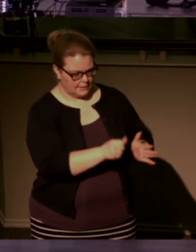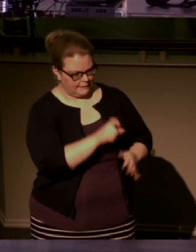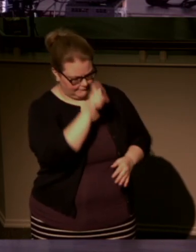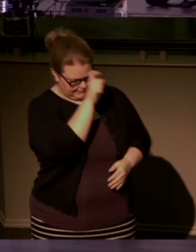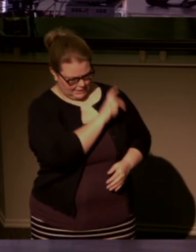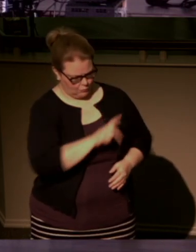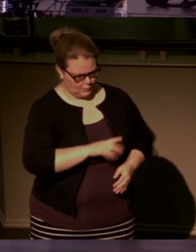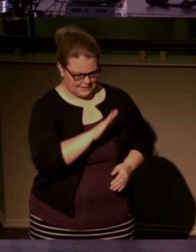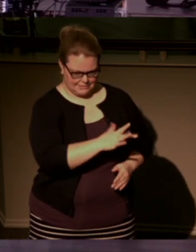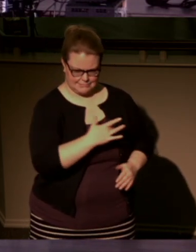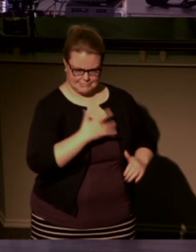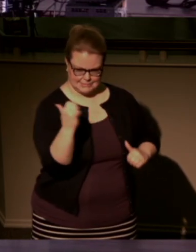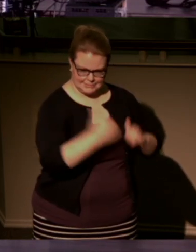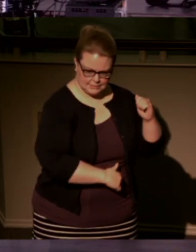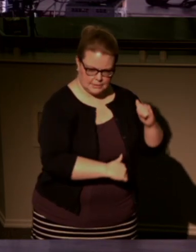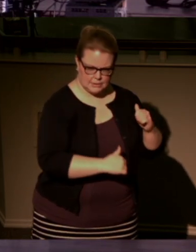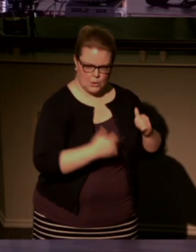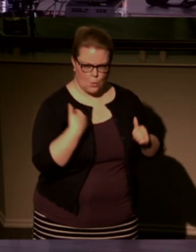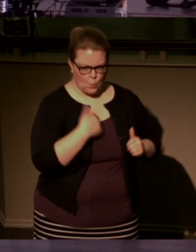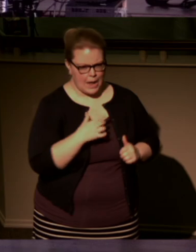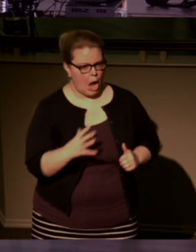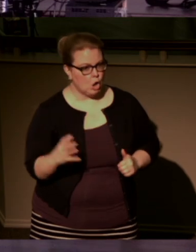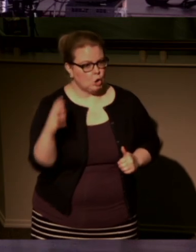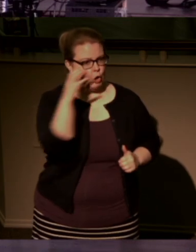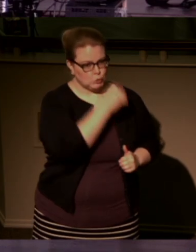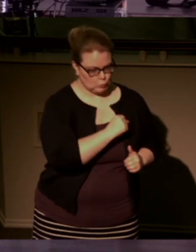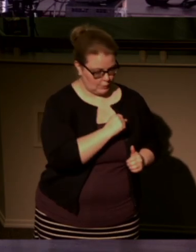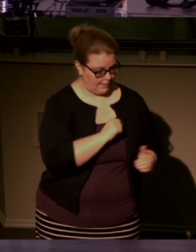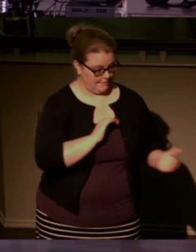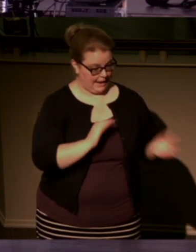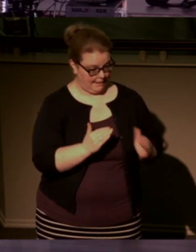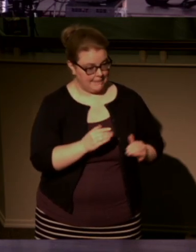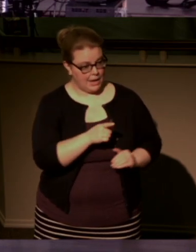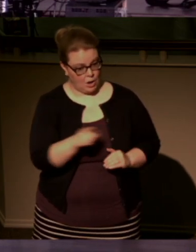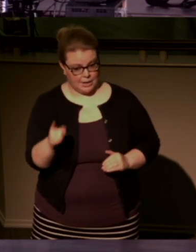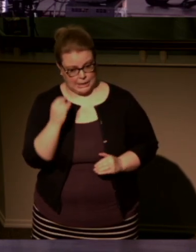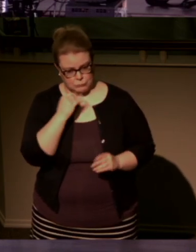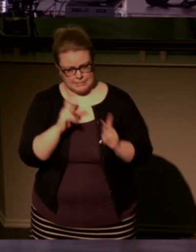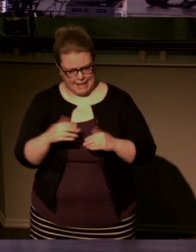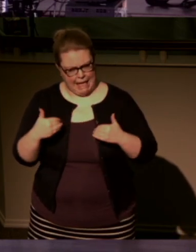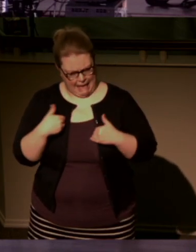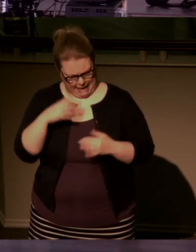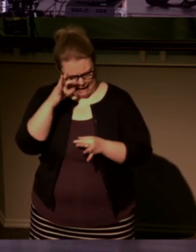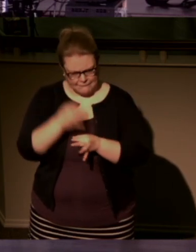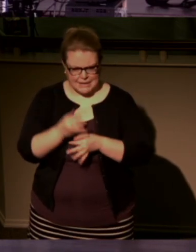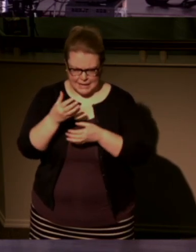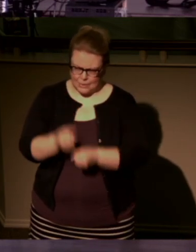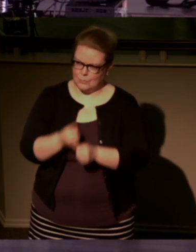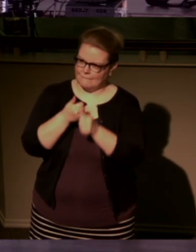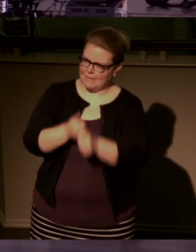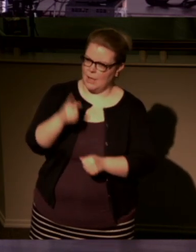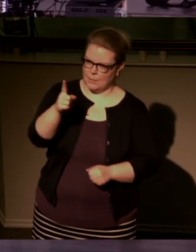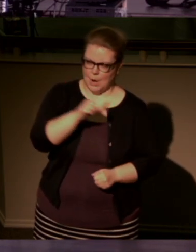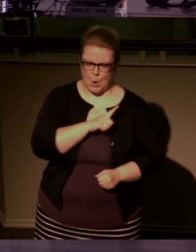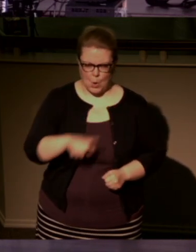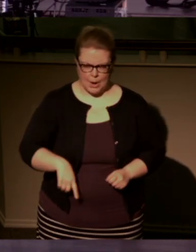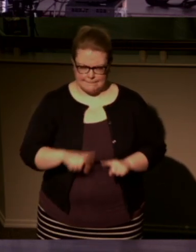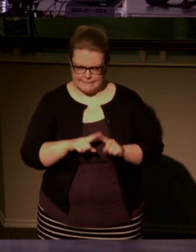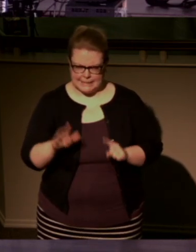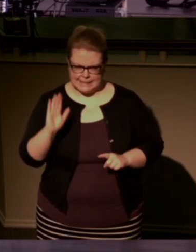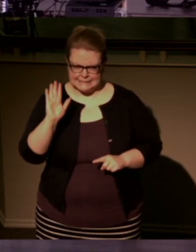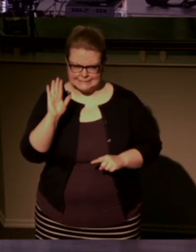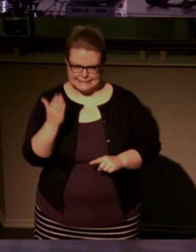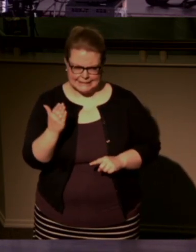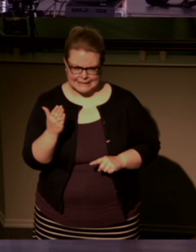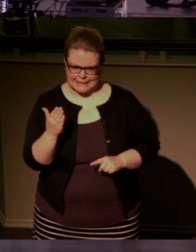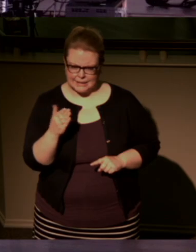is that Israel has the faith in their trial to follow the Lord. But they've been very passive. They have had no